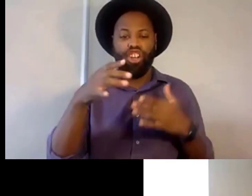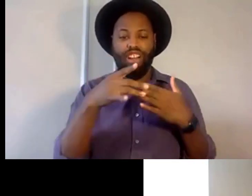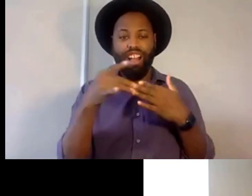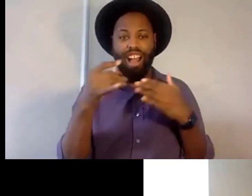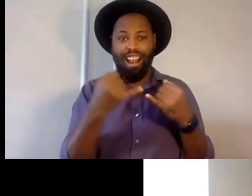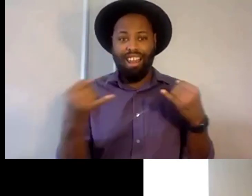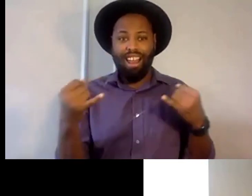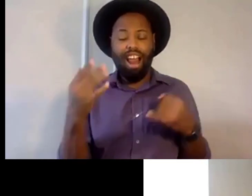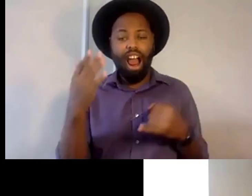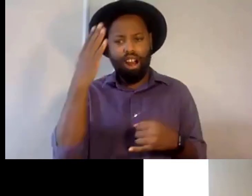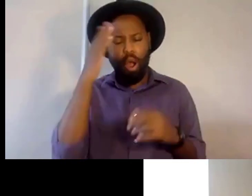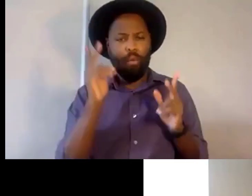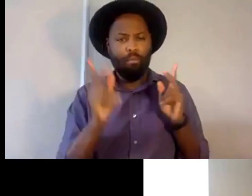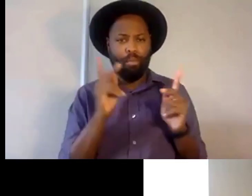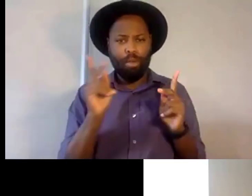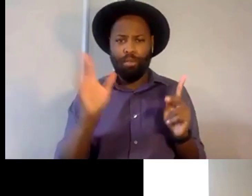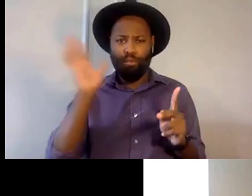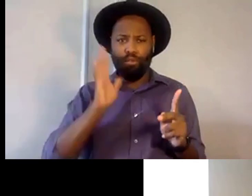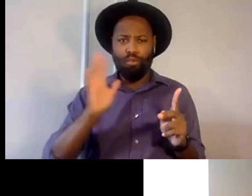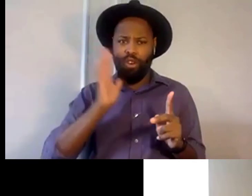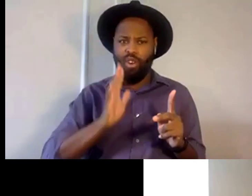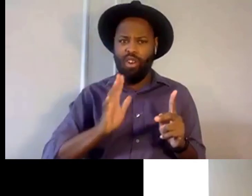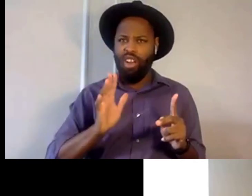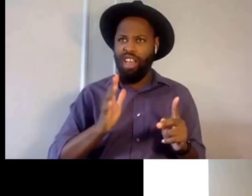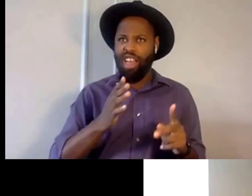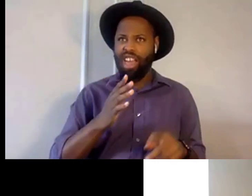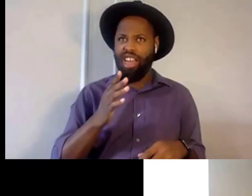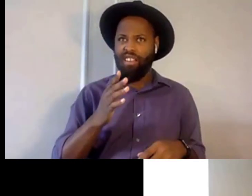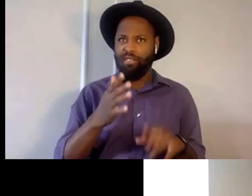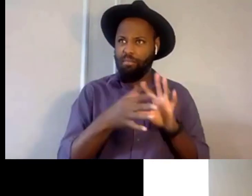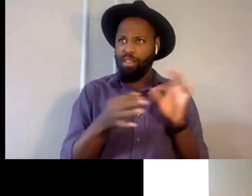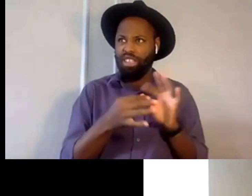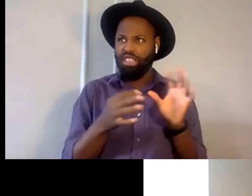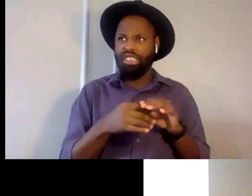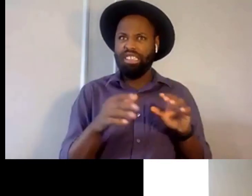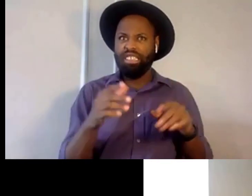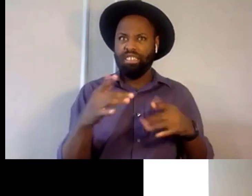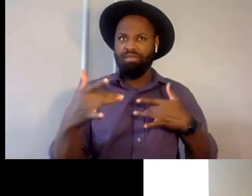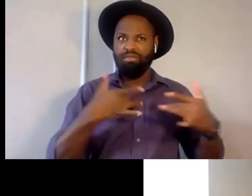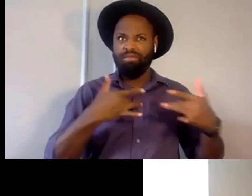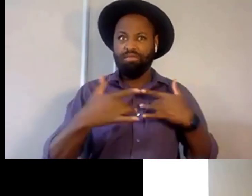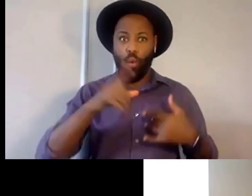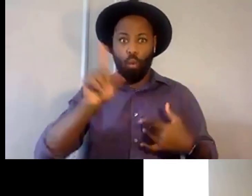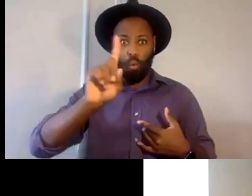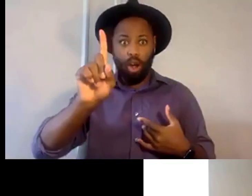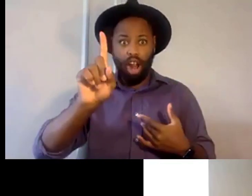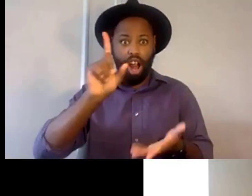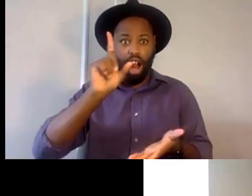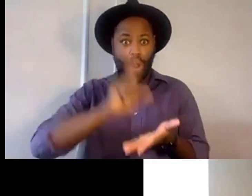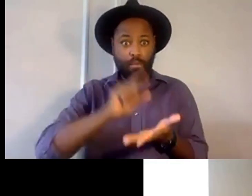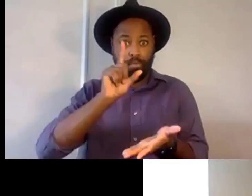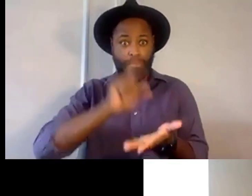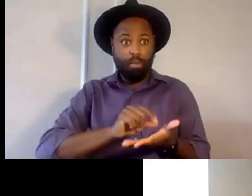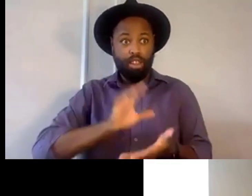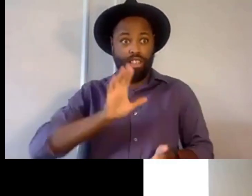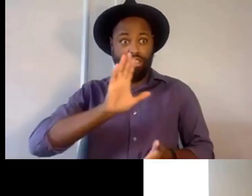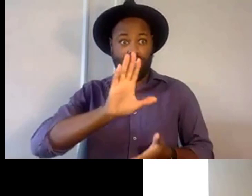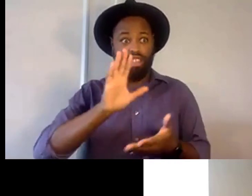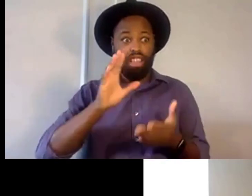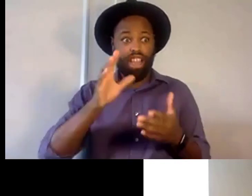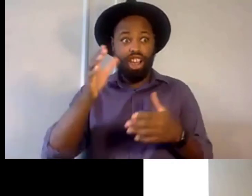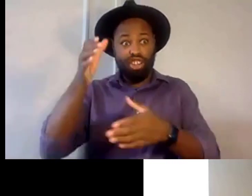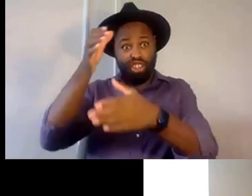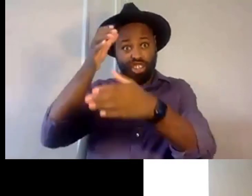have articulated some concerns over the fact that where they publish their scholarship is not